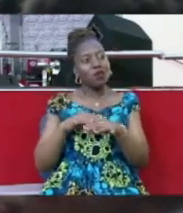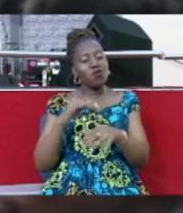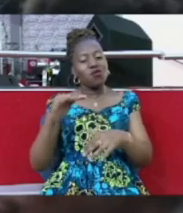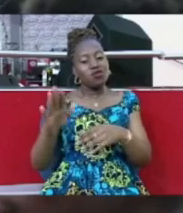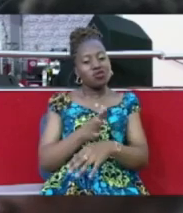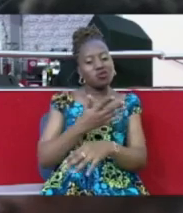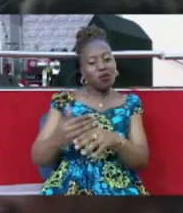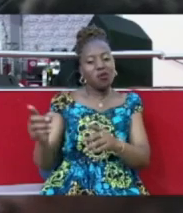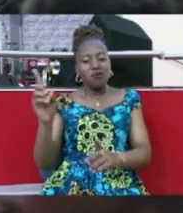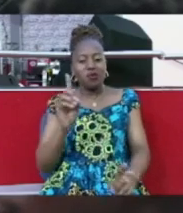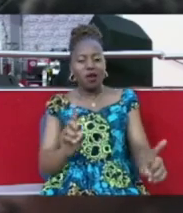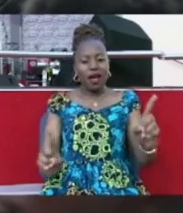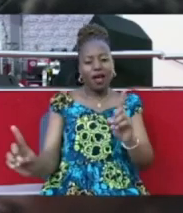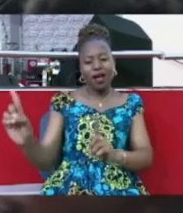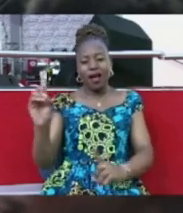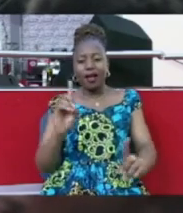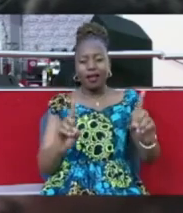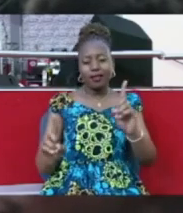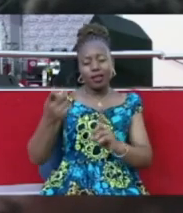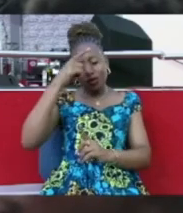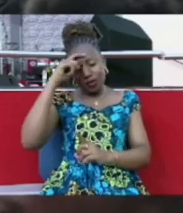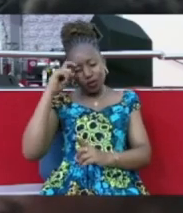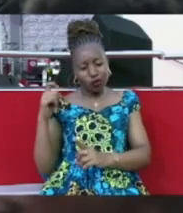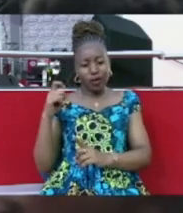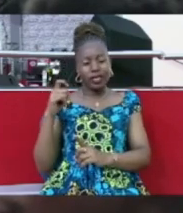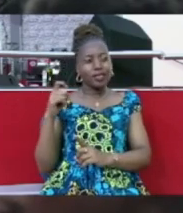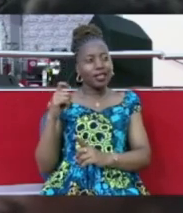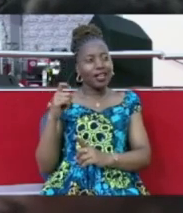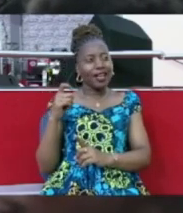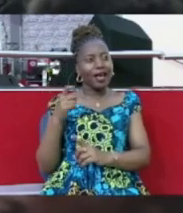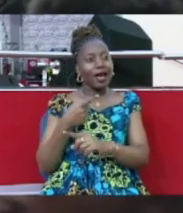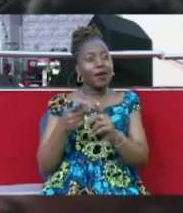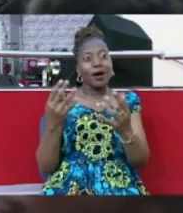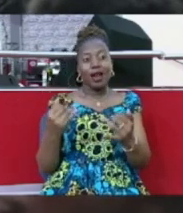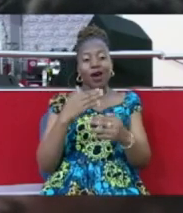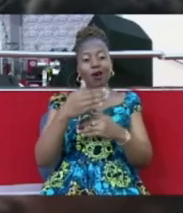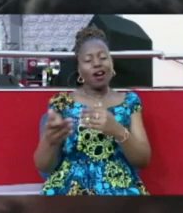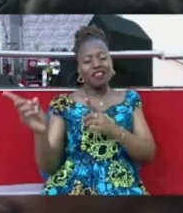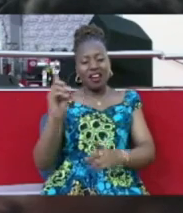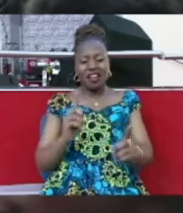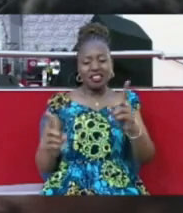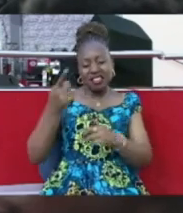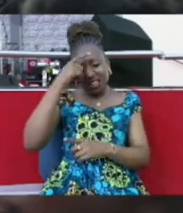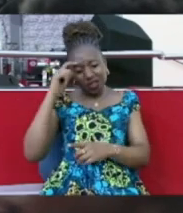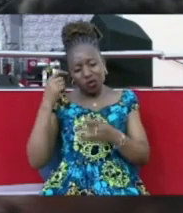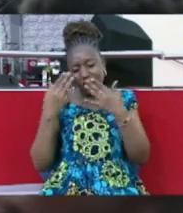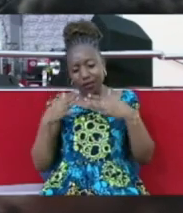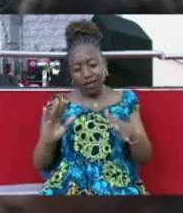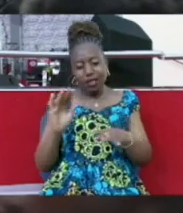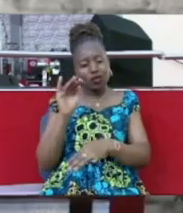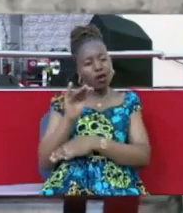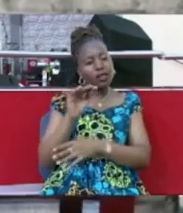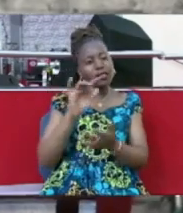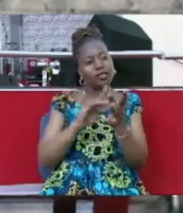their waist until they are sweating. And after they have sweat, you ask them out there what Jesus did in their lives. Nothing.